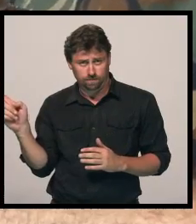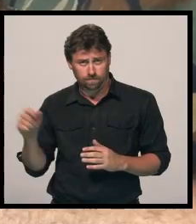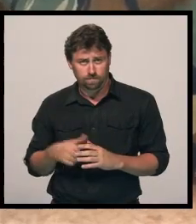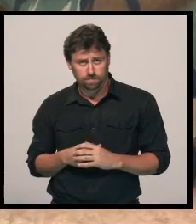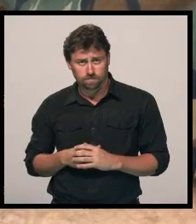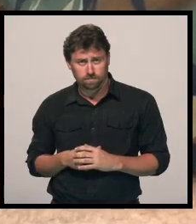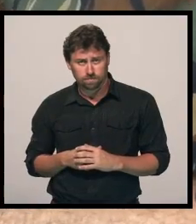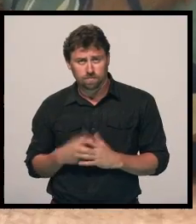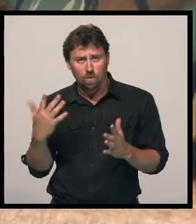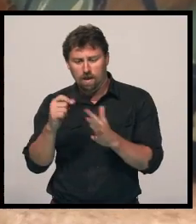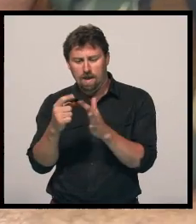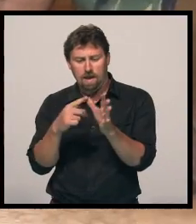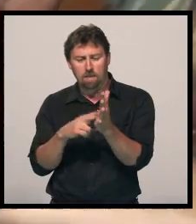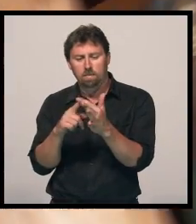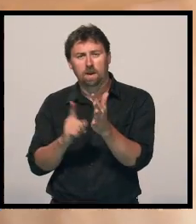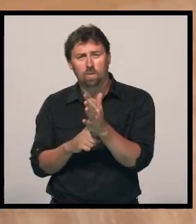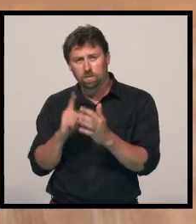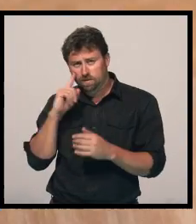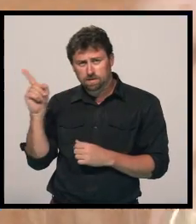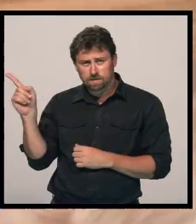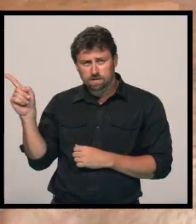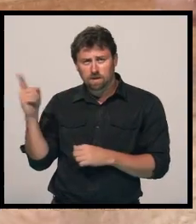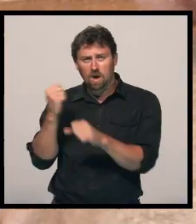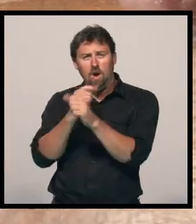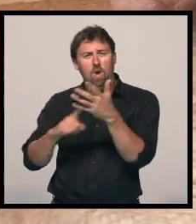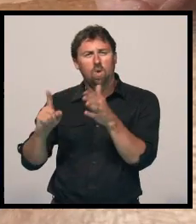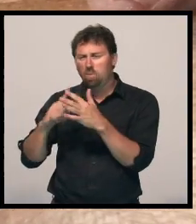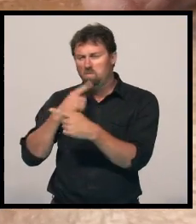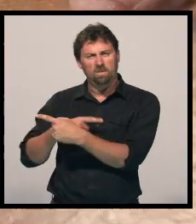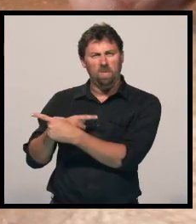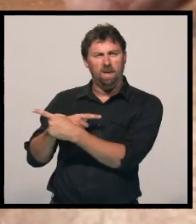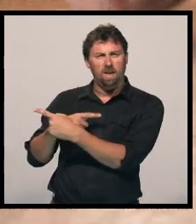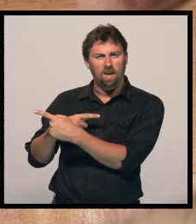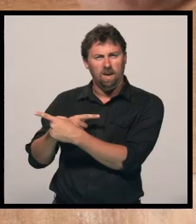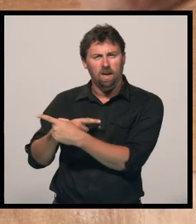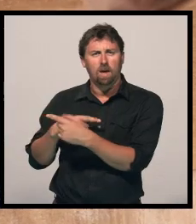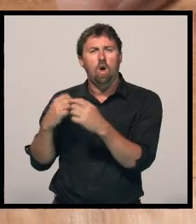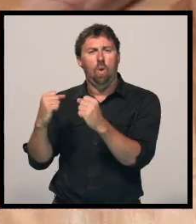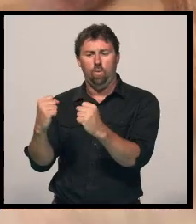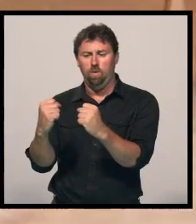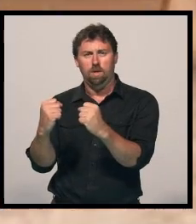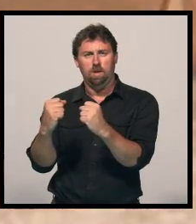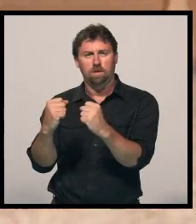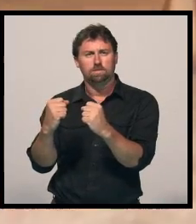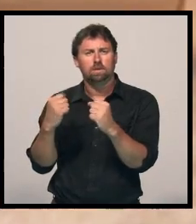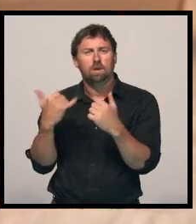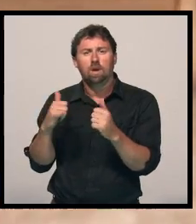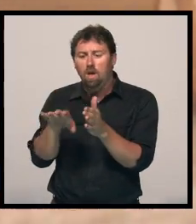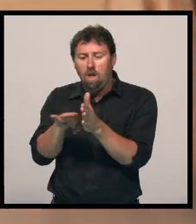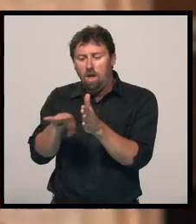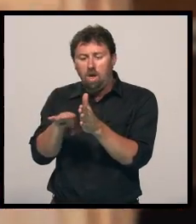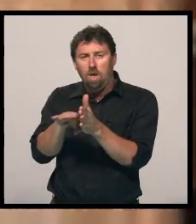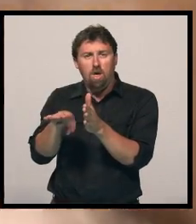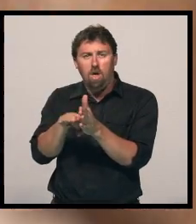underneath the panel and the top here. What that does, it holds this in position so if the panel is loose